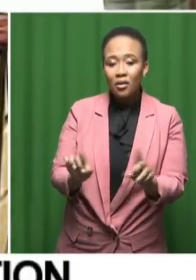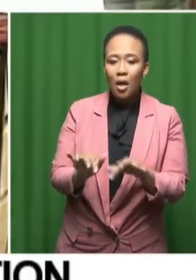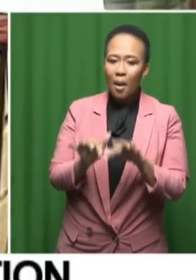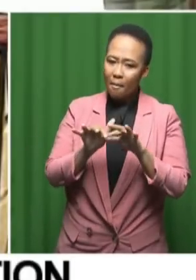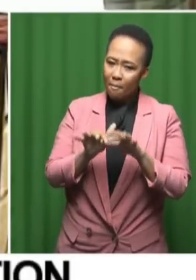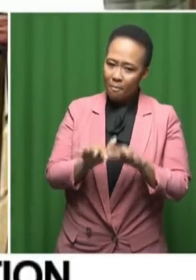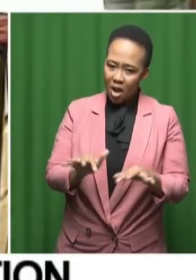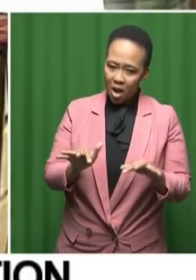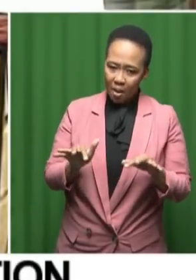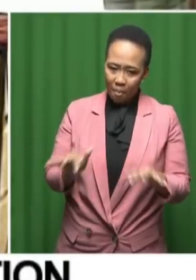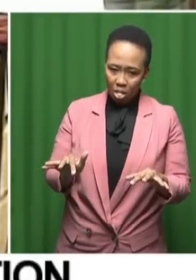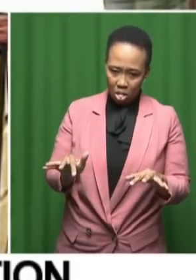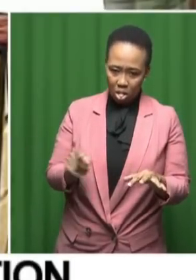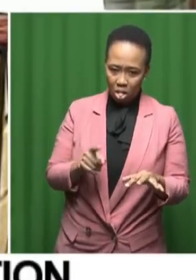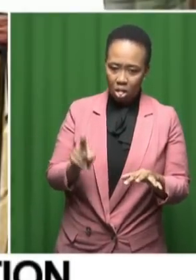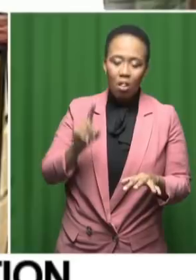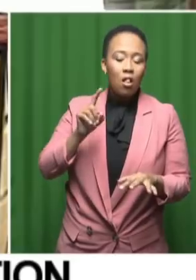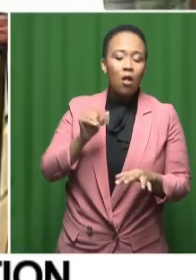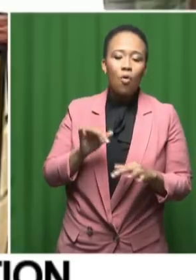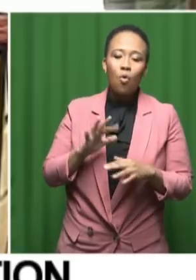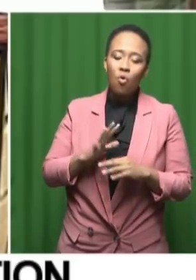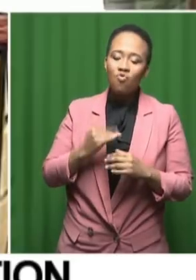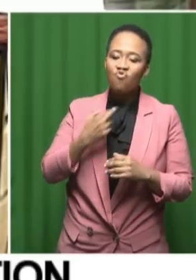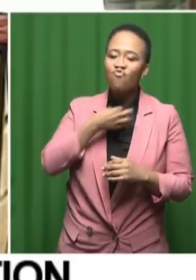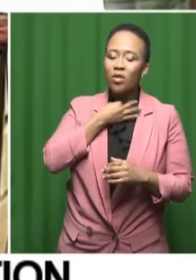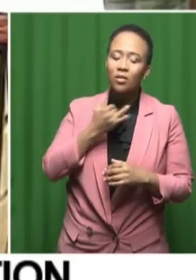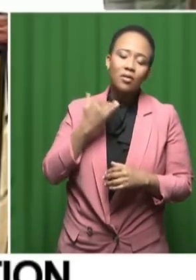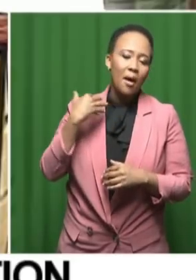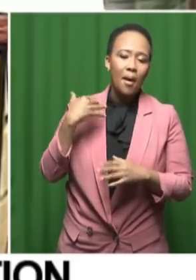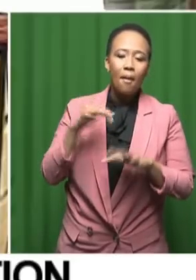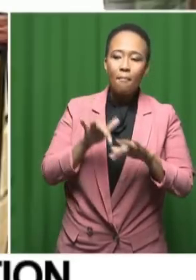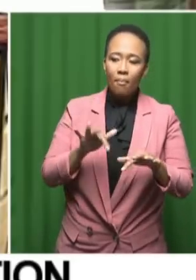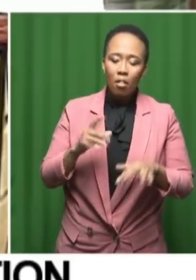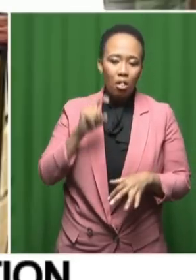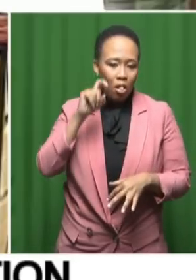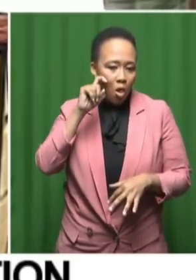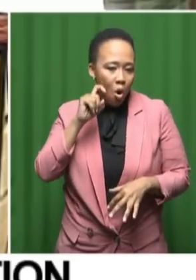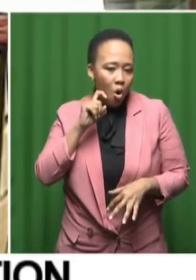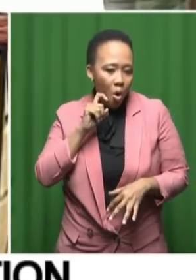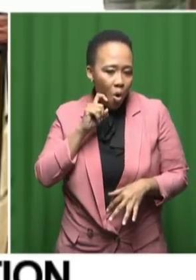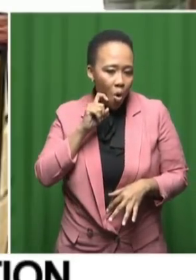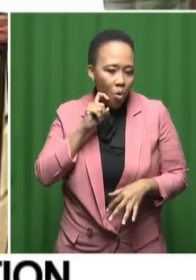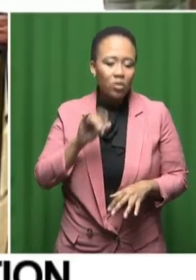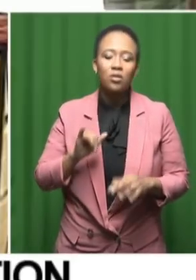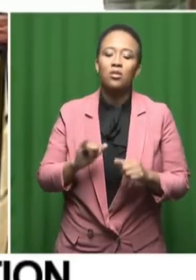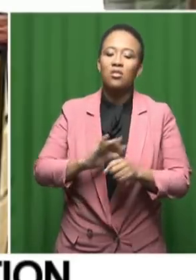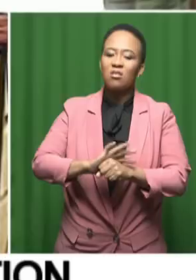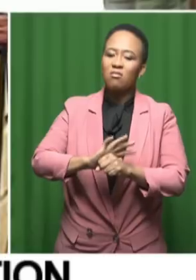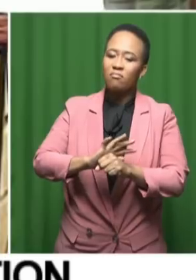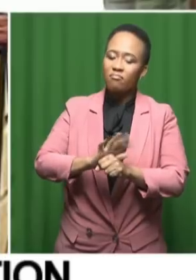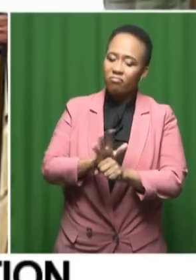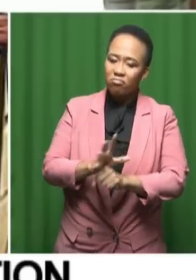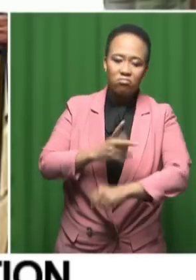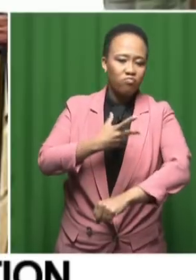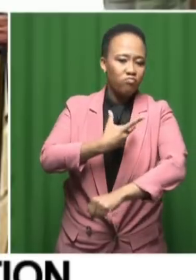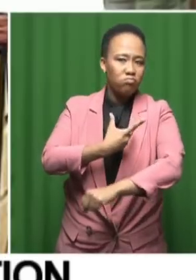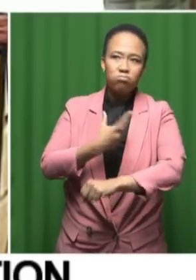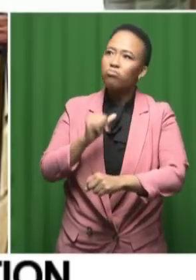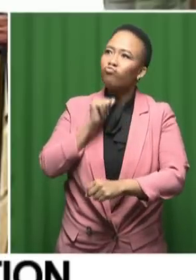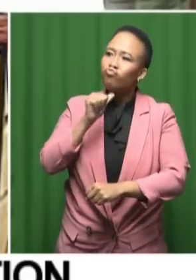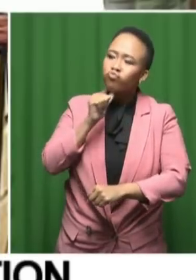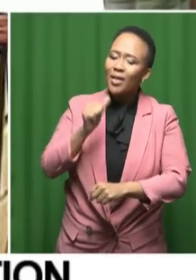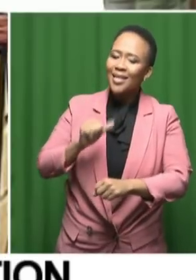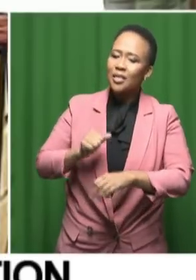are immunocompromised, old age, if you have symptoms of COVID-19, there's no harm in getting tested, and there is no